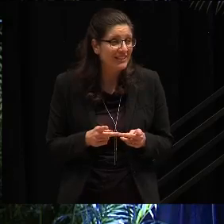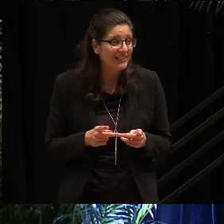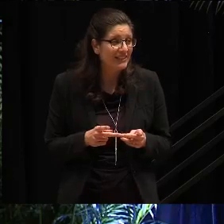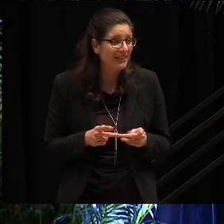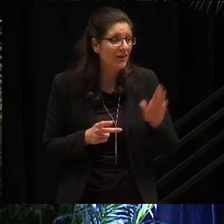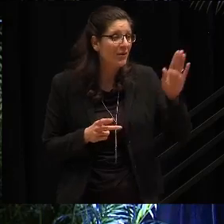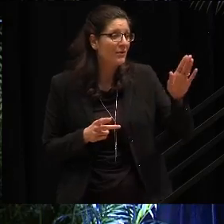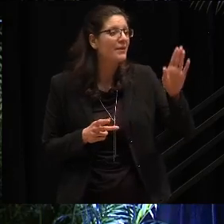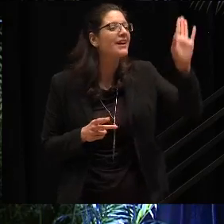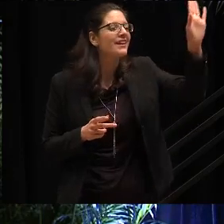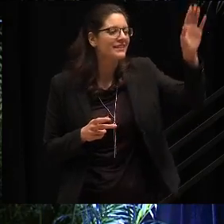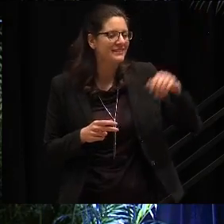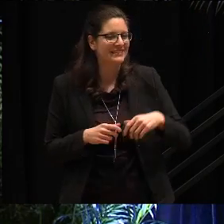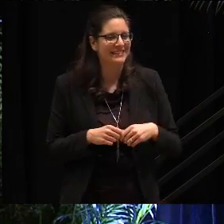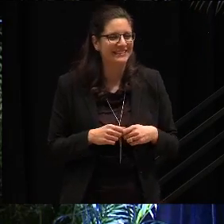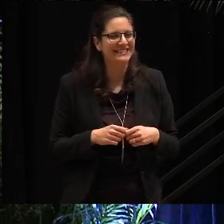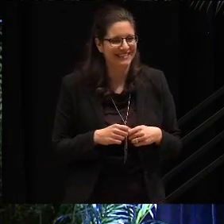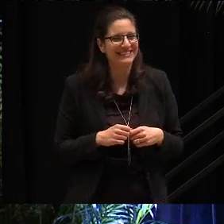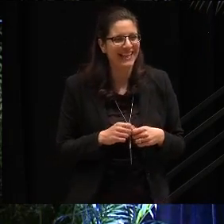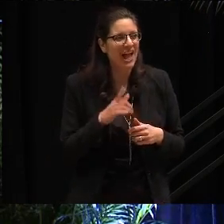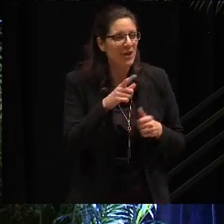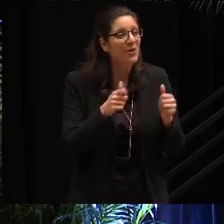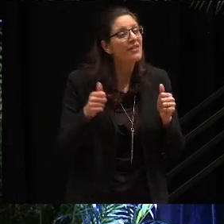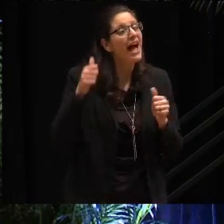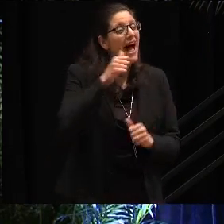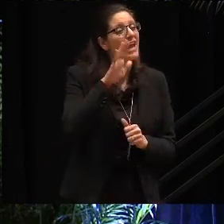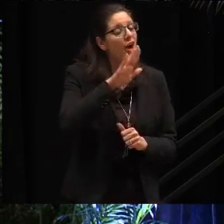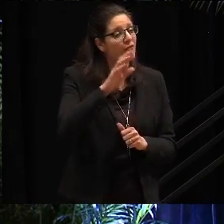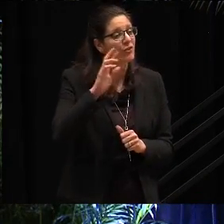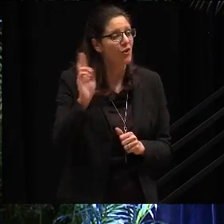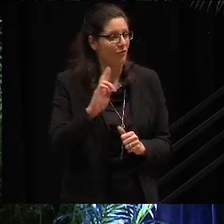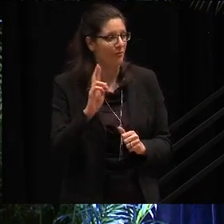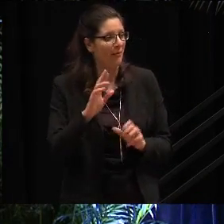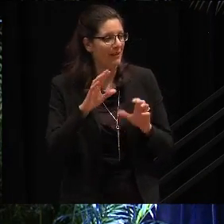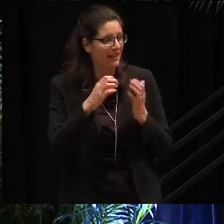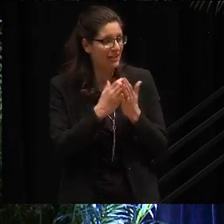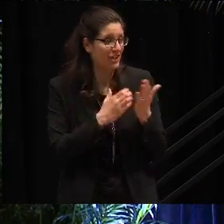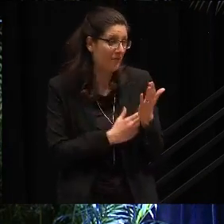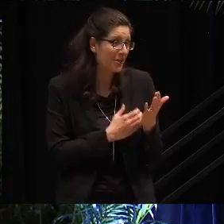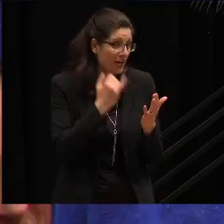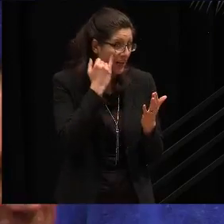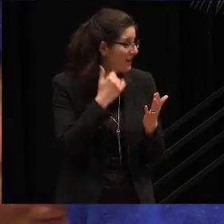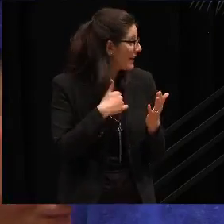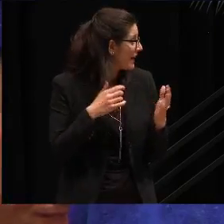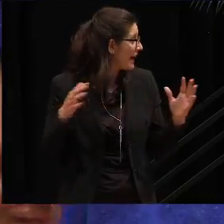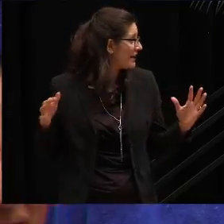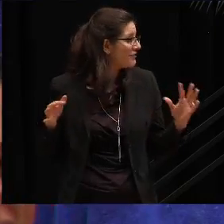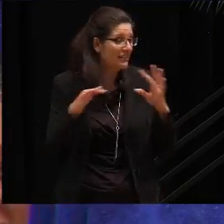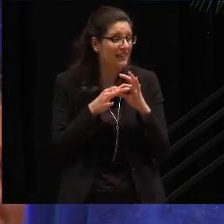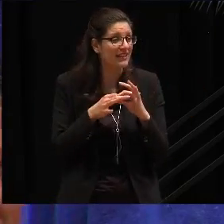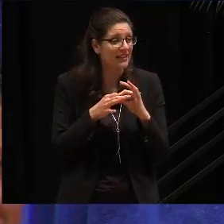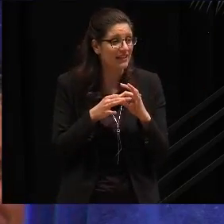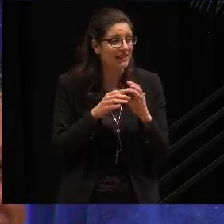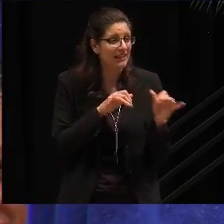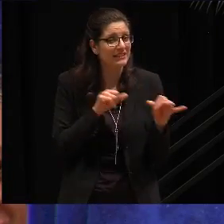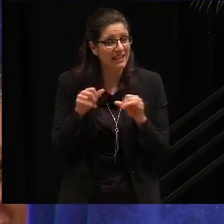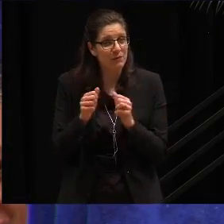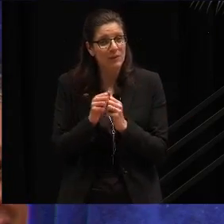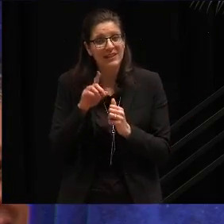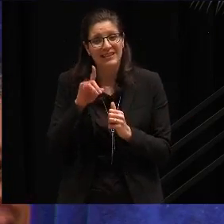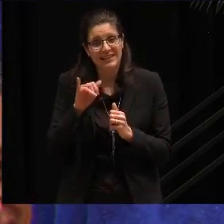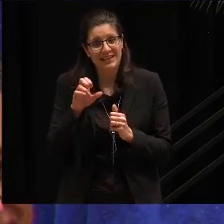he go? Oh, as the head of your Republican chapter, and if I can kind of merge that with what Dylan was saying,